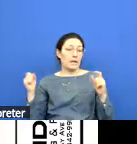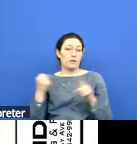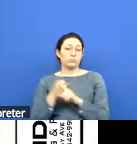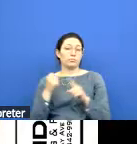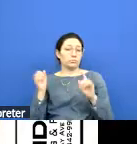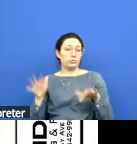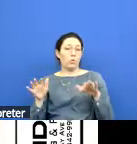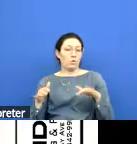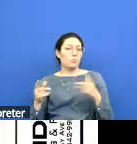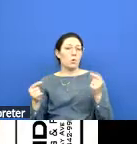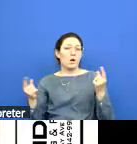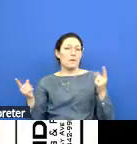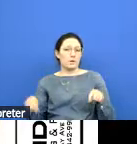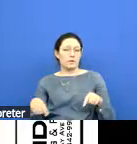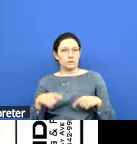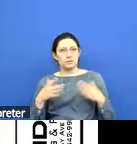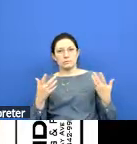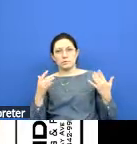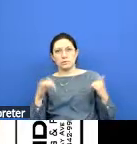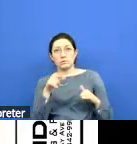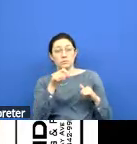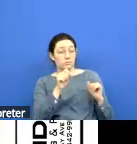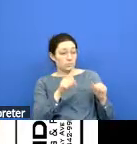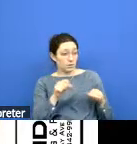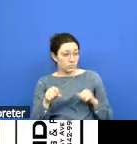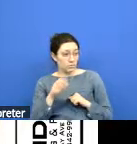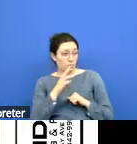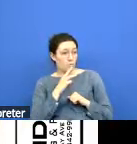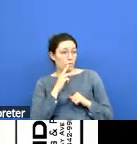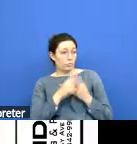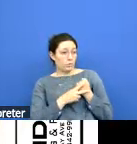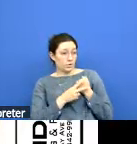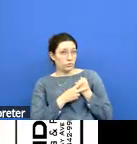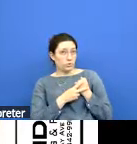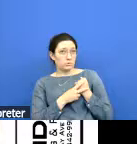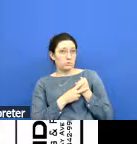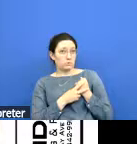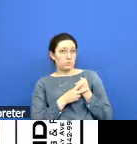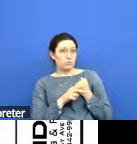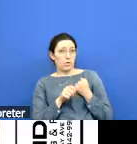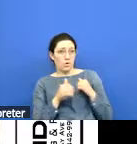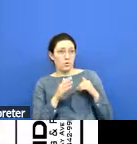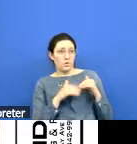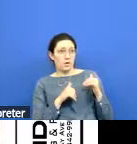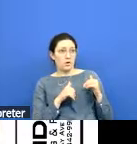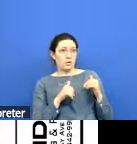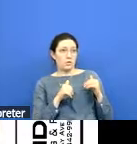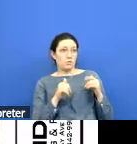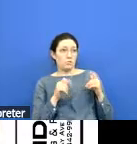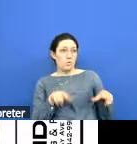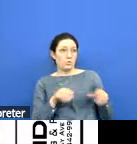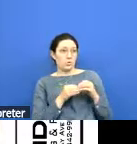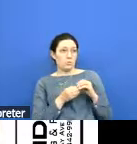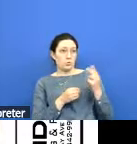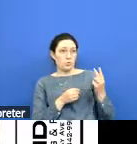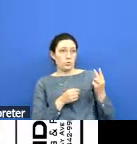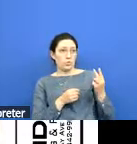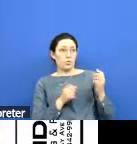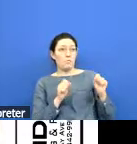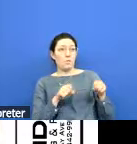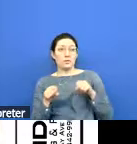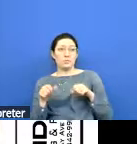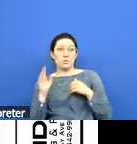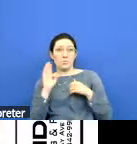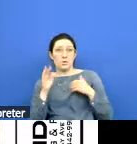So is there a possibility of water retention besides being in parcel 2? Is there a possibility that there's